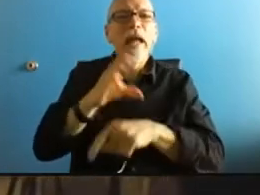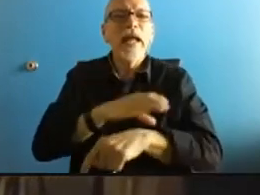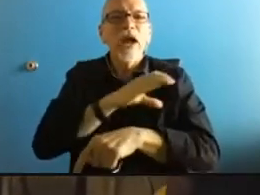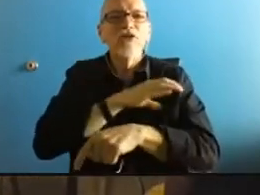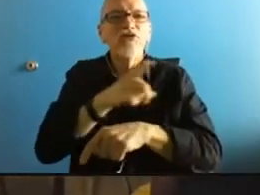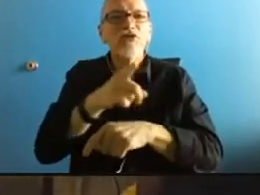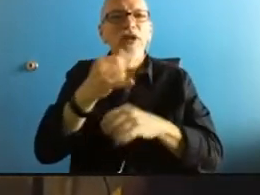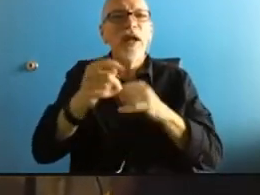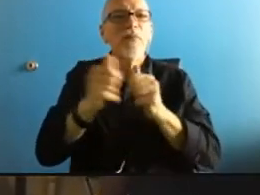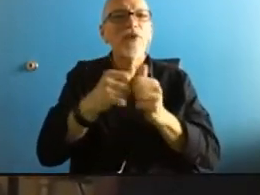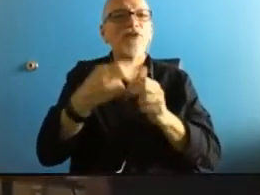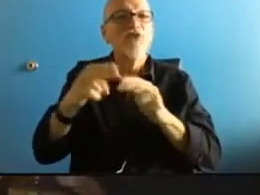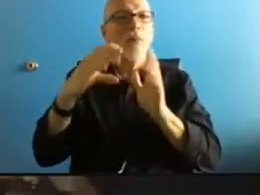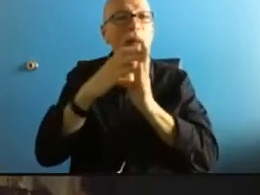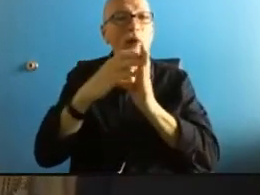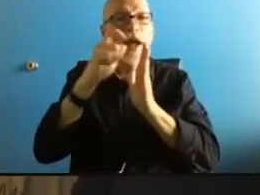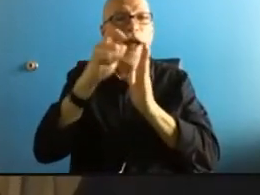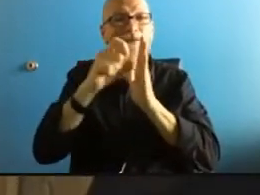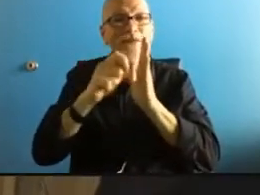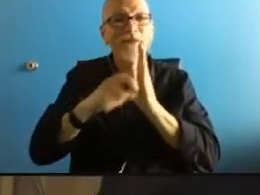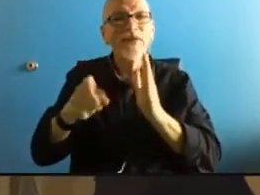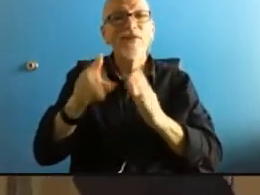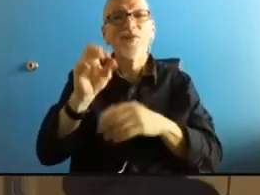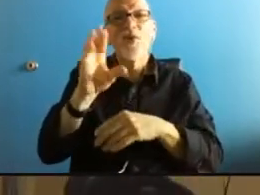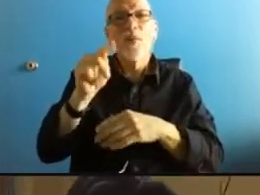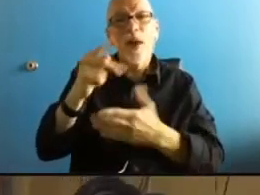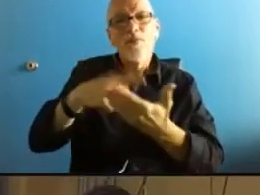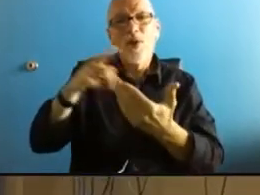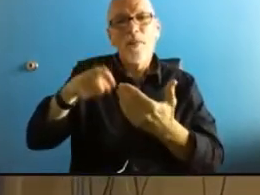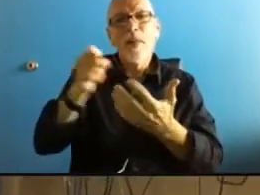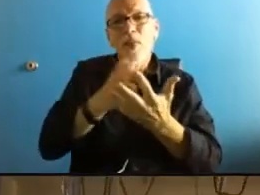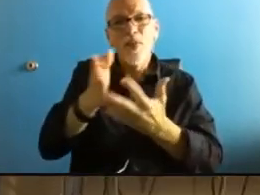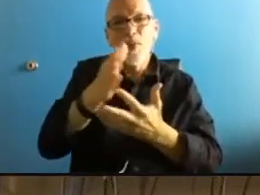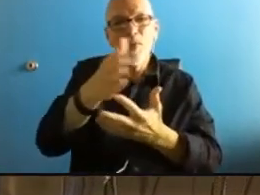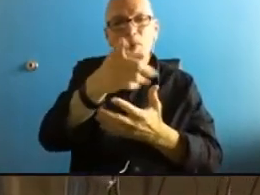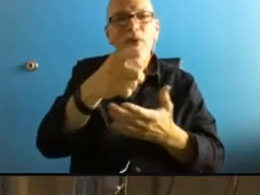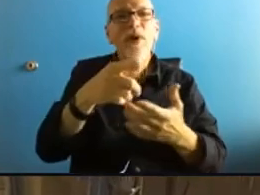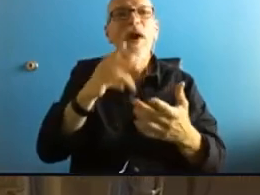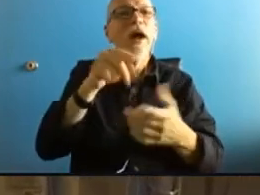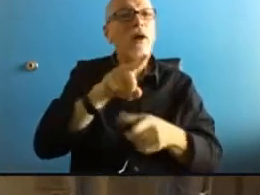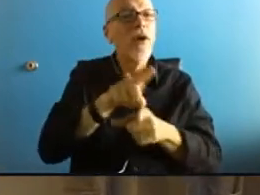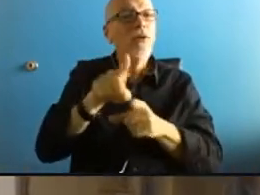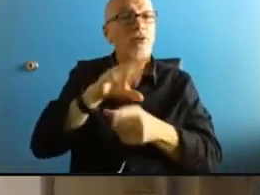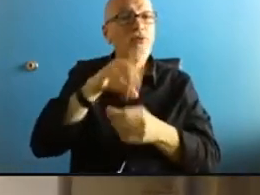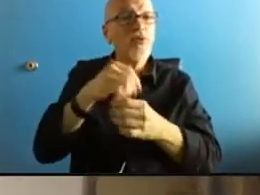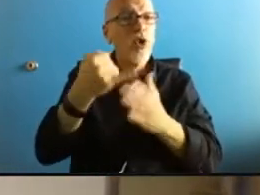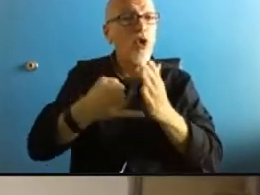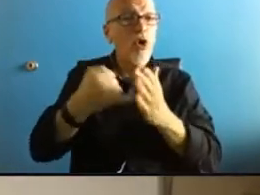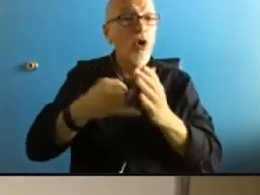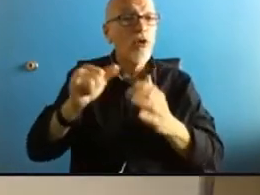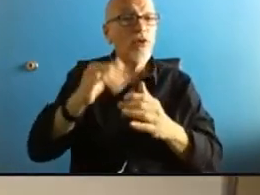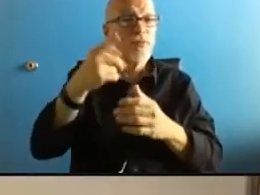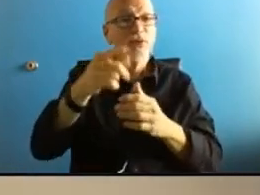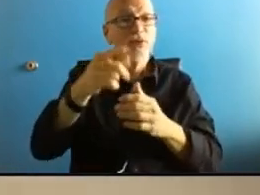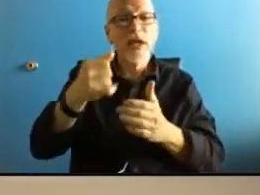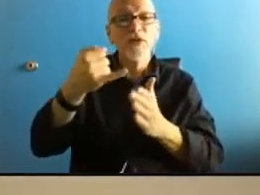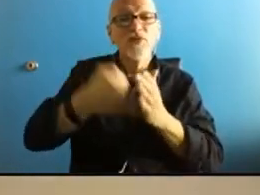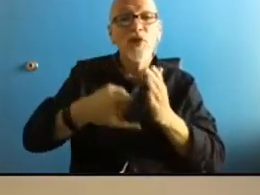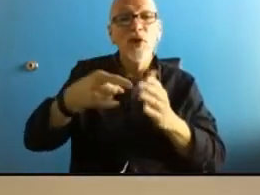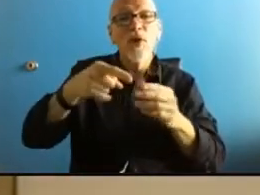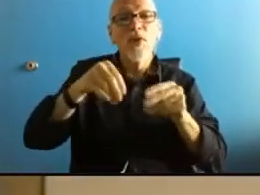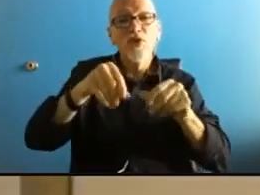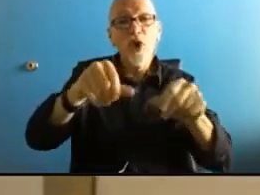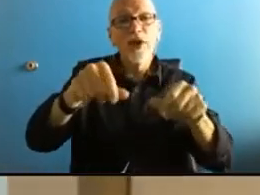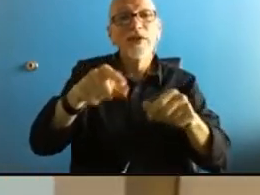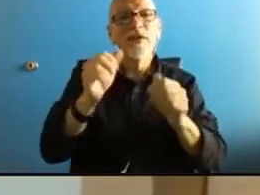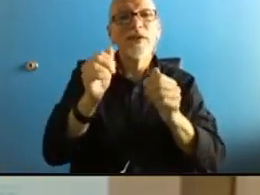short paragraph. And the robot was programmed to go through that. And also it included art, because you could draw the garden you